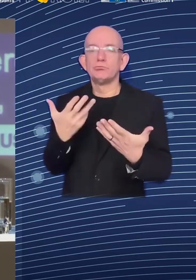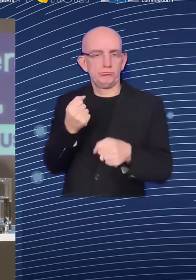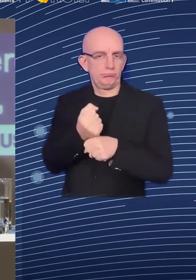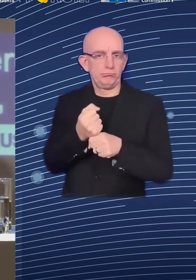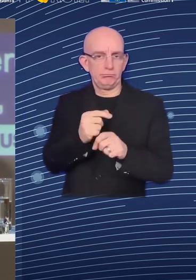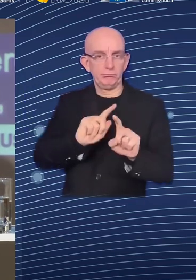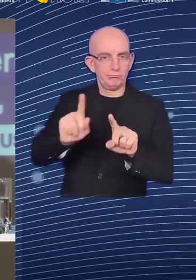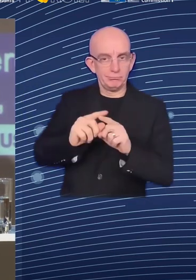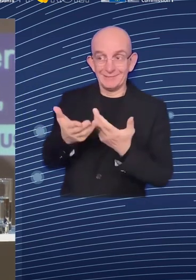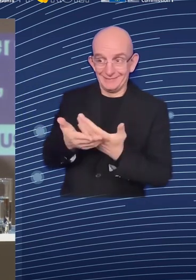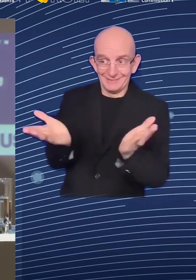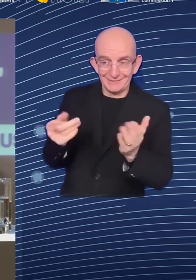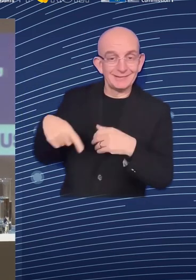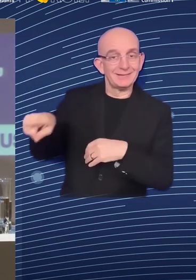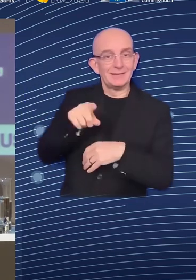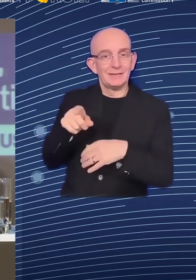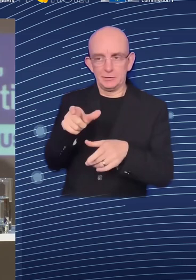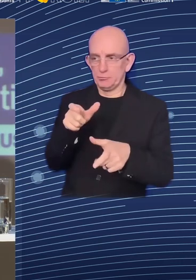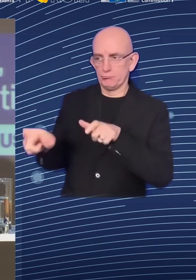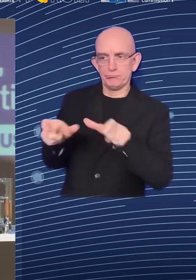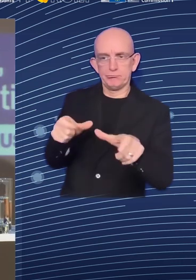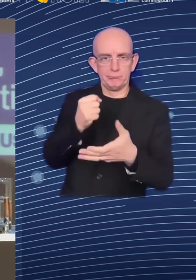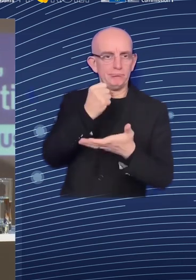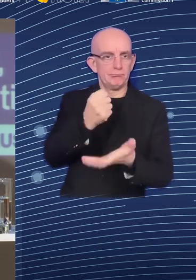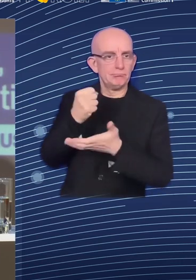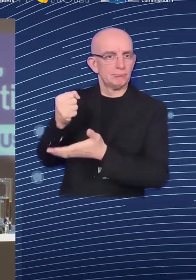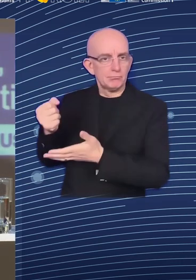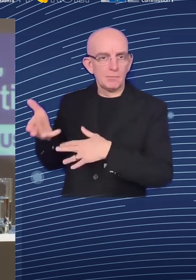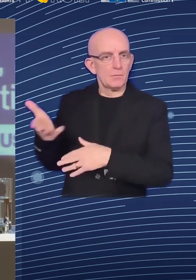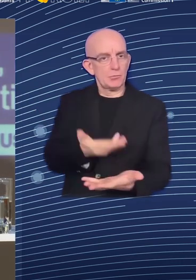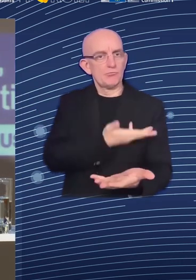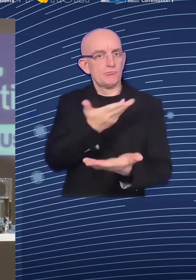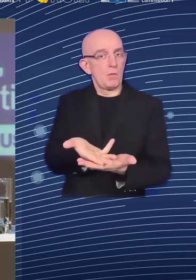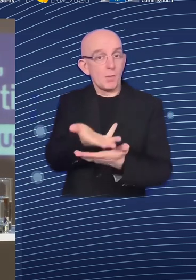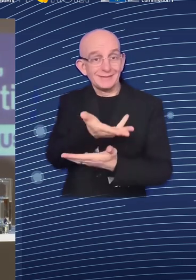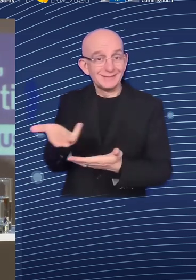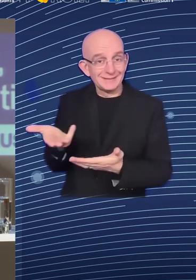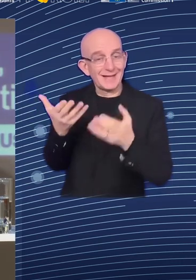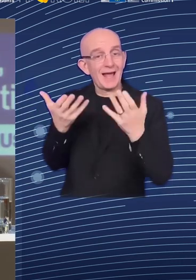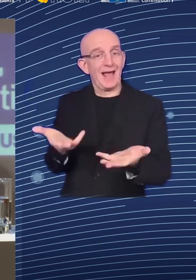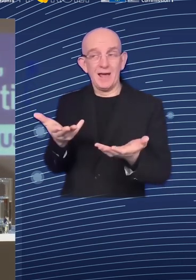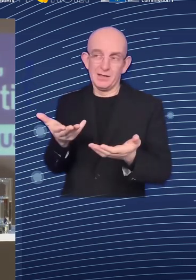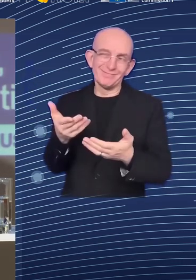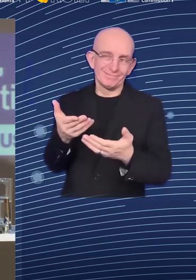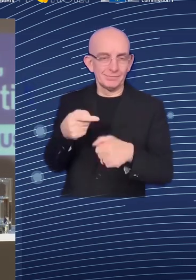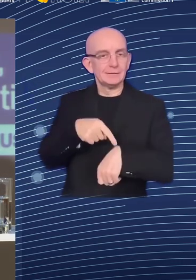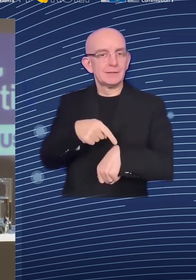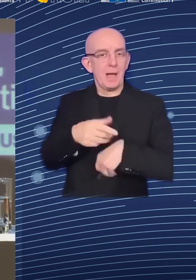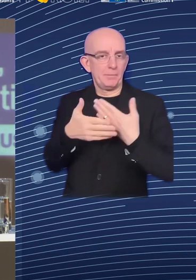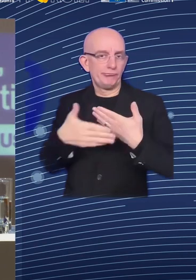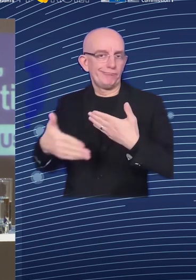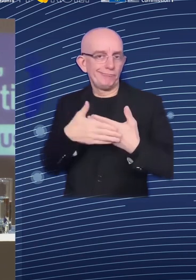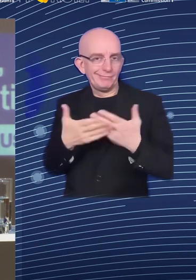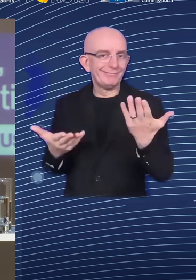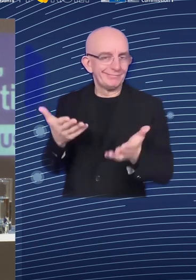do that. That's one way. It works sometimes it's more difficult. For job seeker, it works well in France, at least, because we've